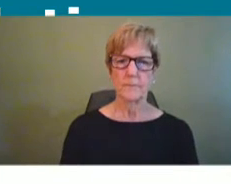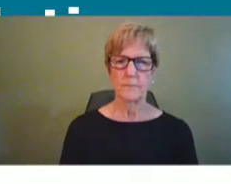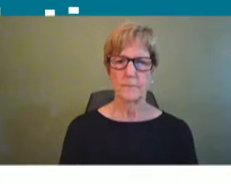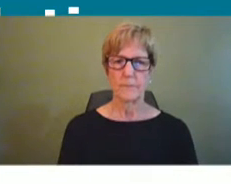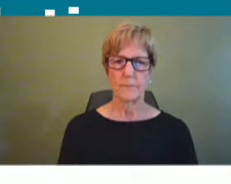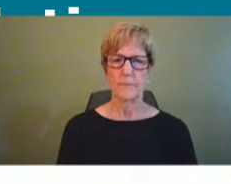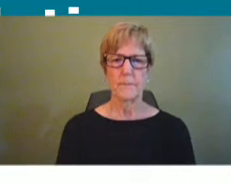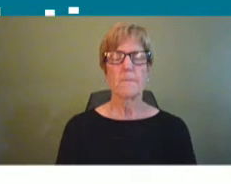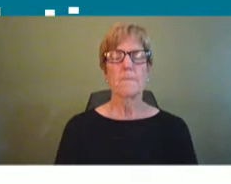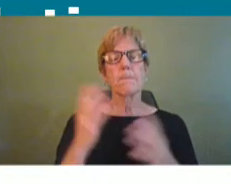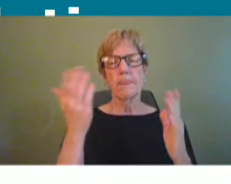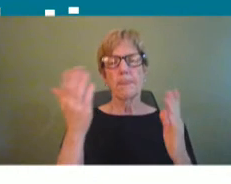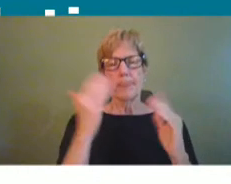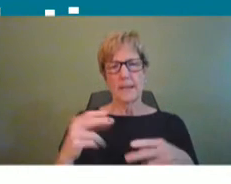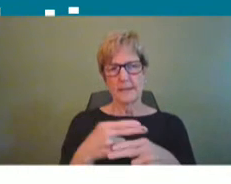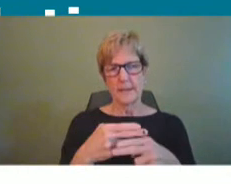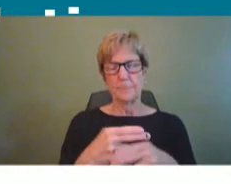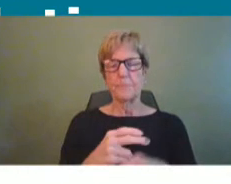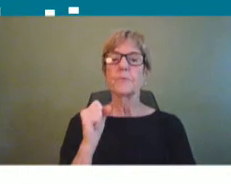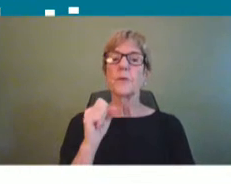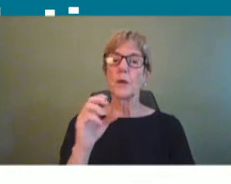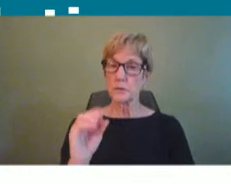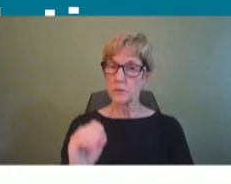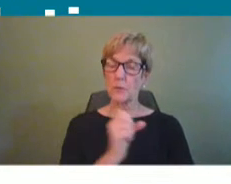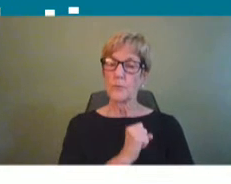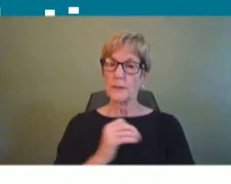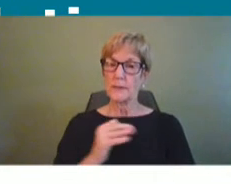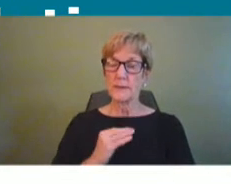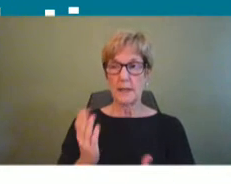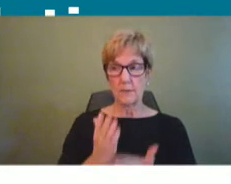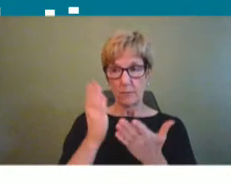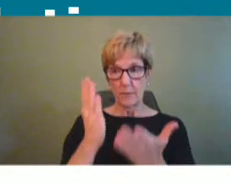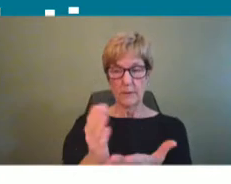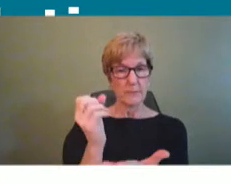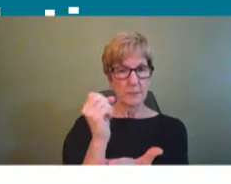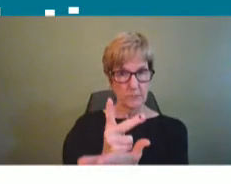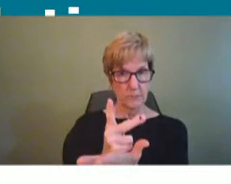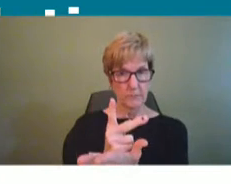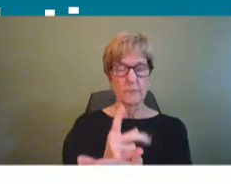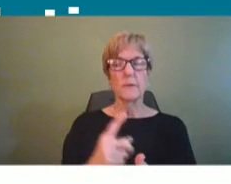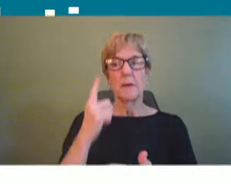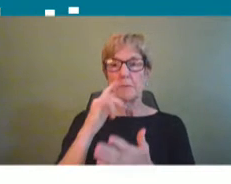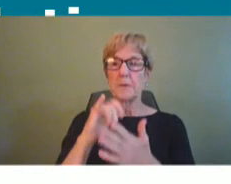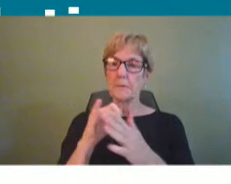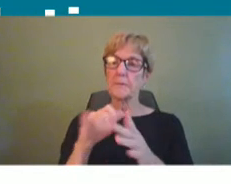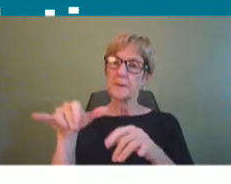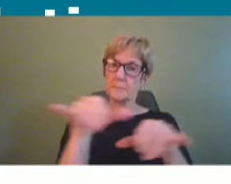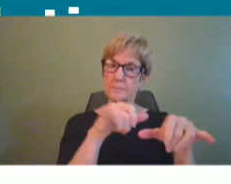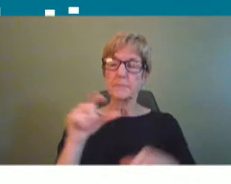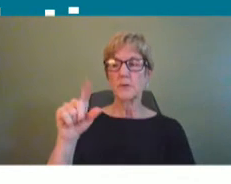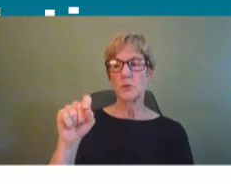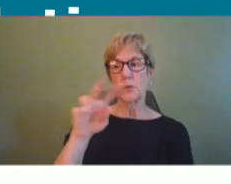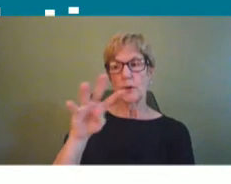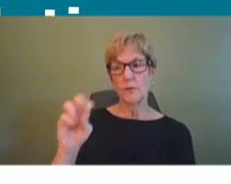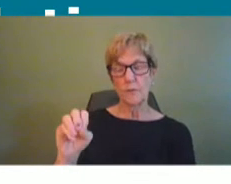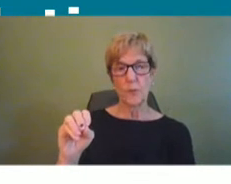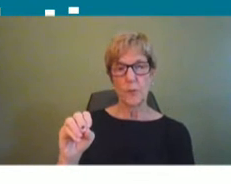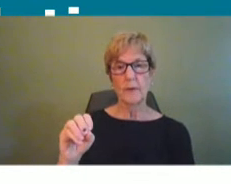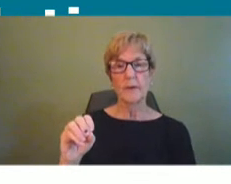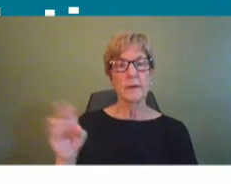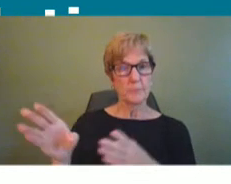slide um so staff is recommending approval of this we believe this is consistent with the 20 240 comprehensive